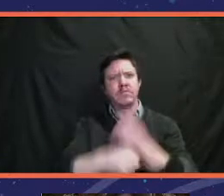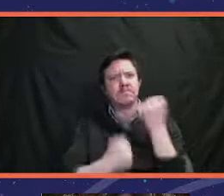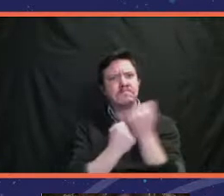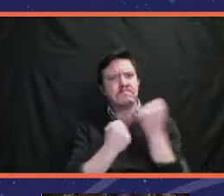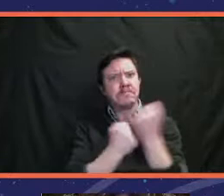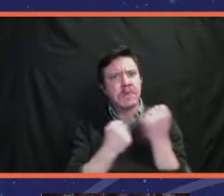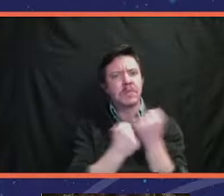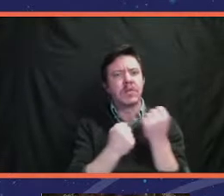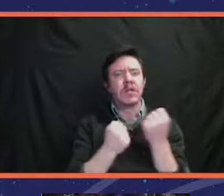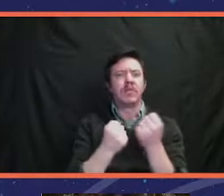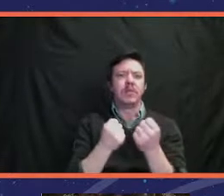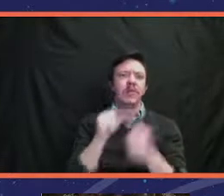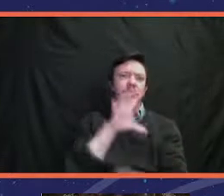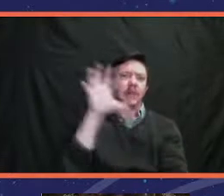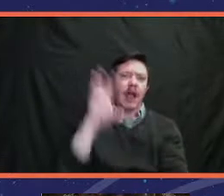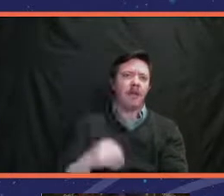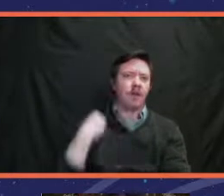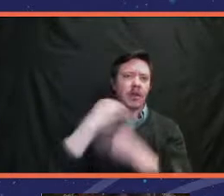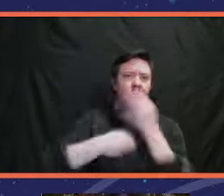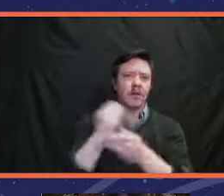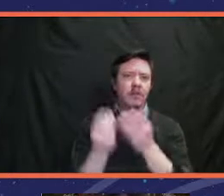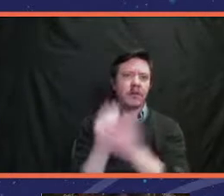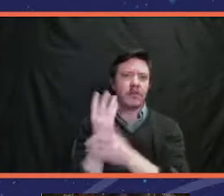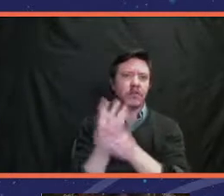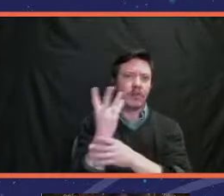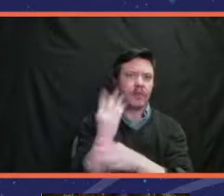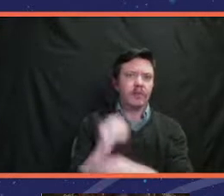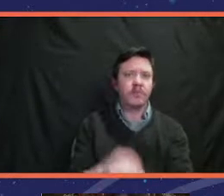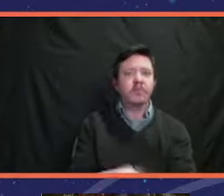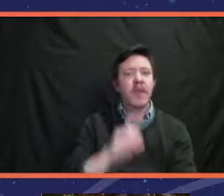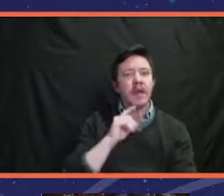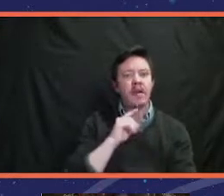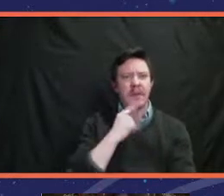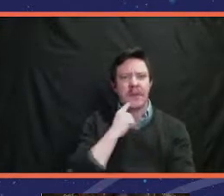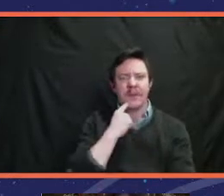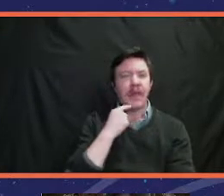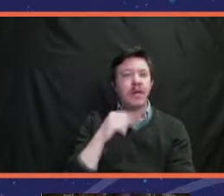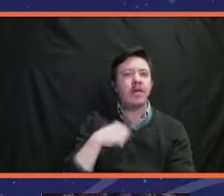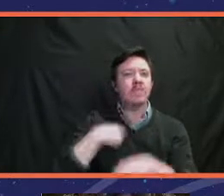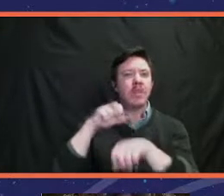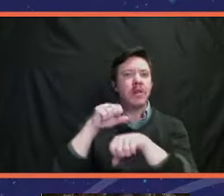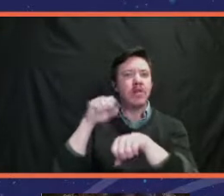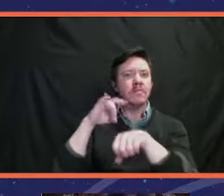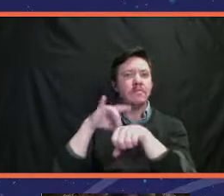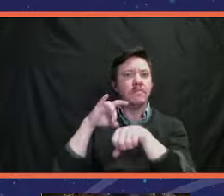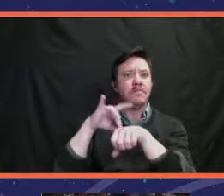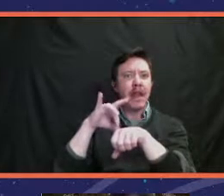this. The bitter melon you see on the right is goes by